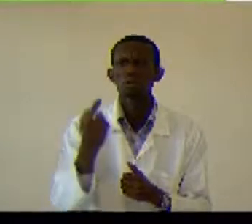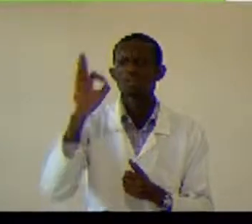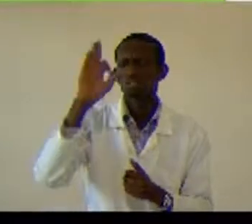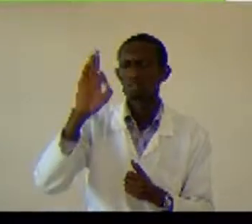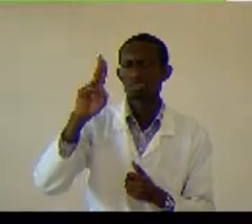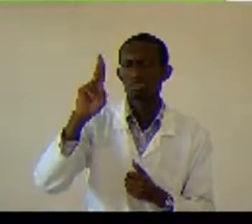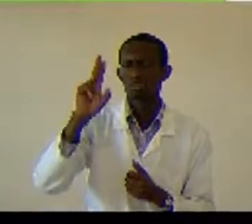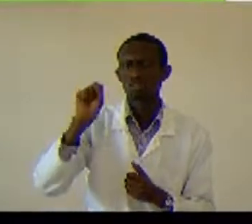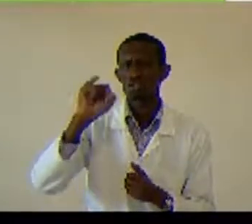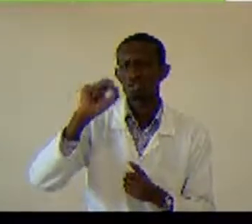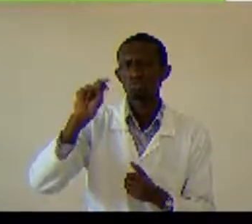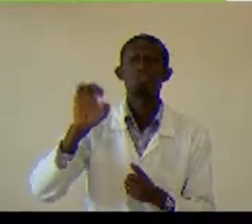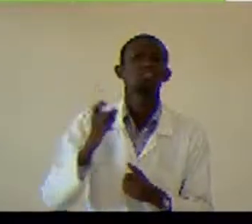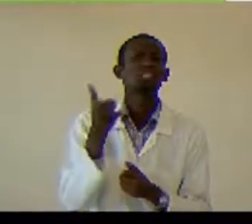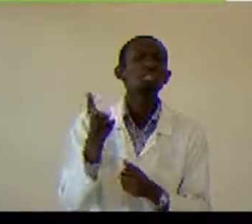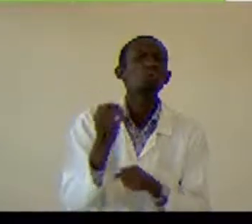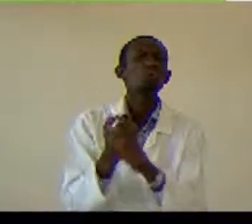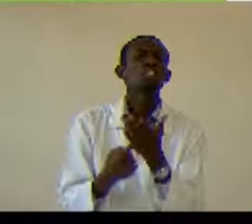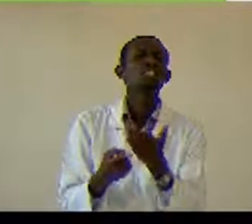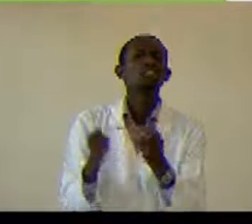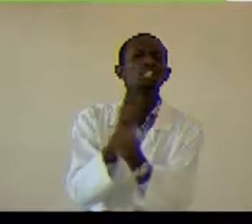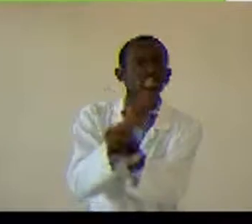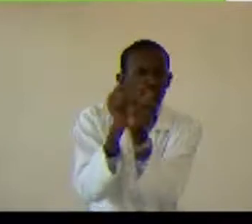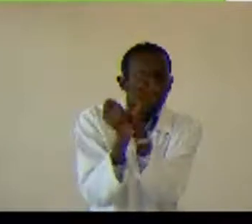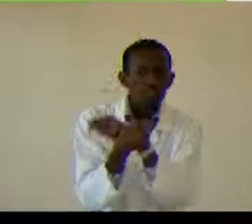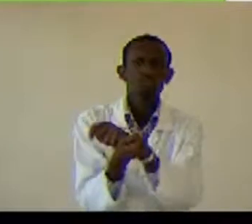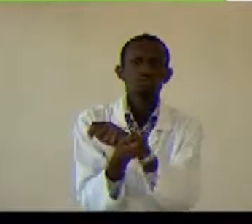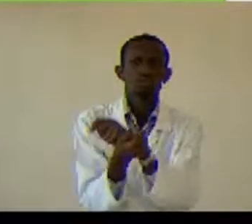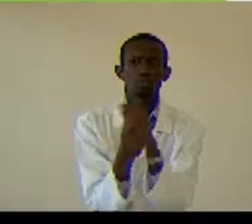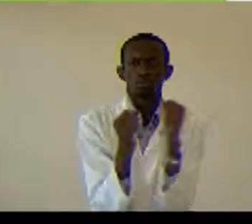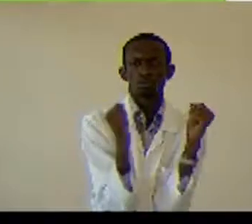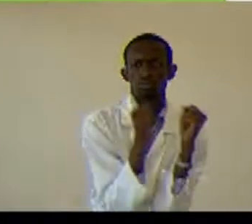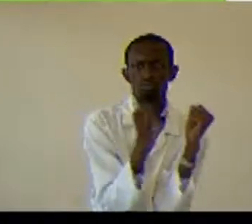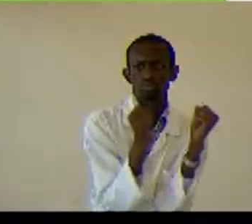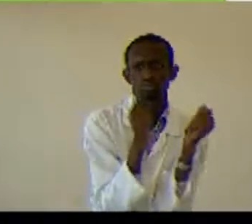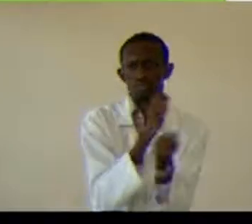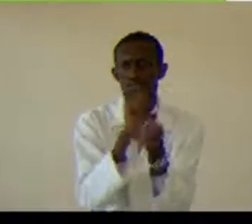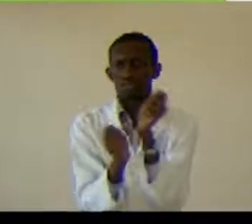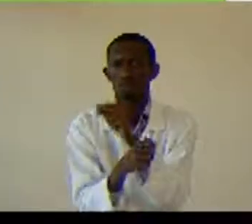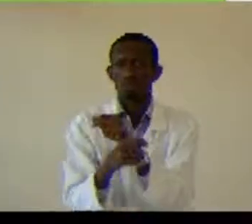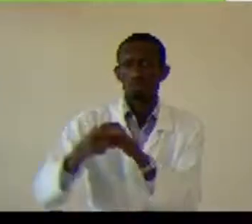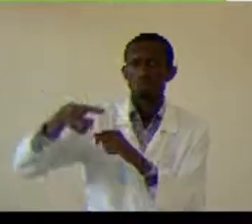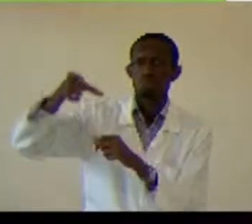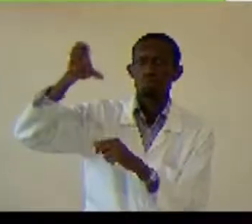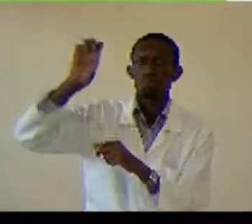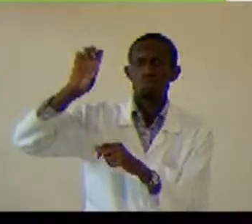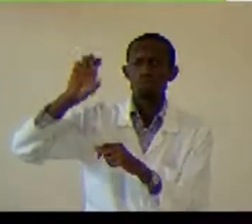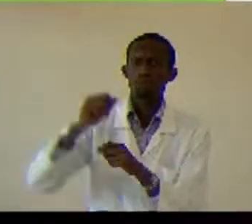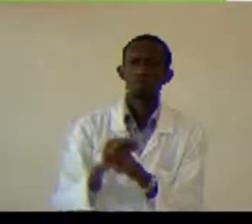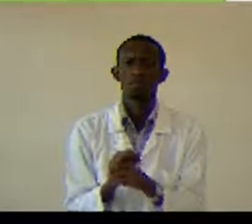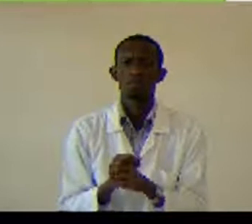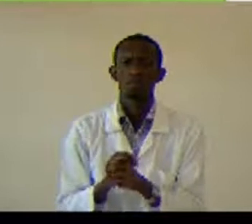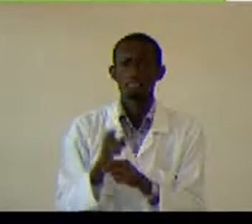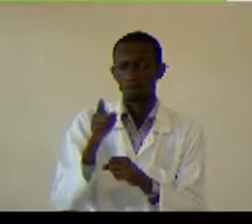state from solid to what? Liquid. So let me tell it to you as you write. I think it is going to be easier for you. So